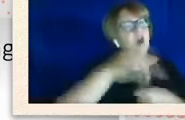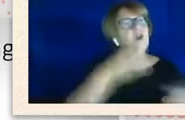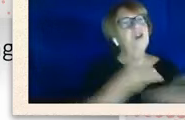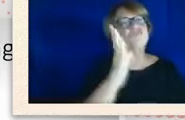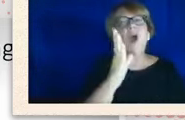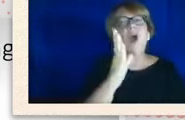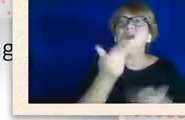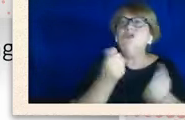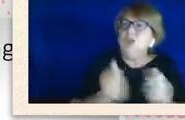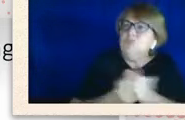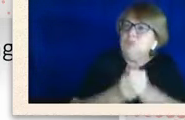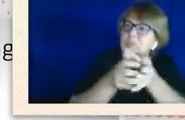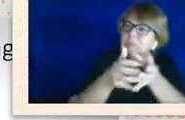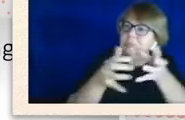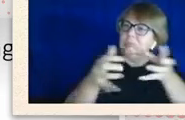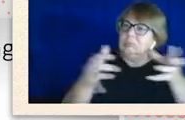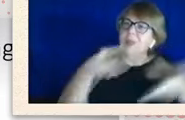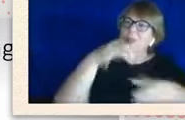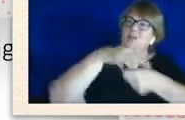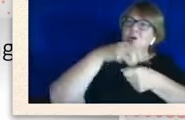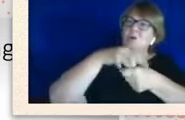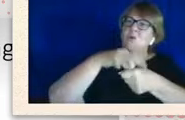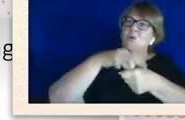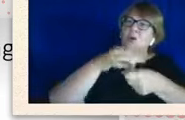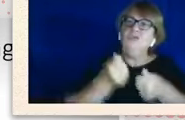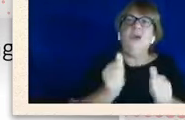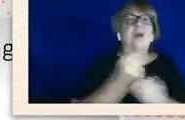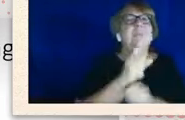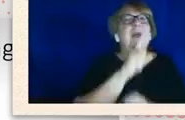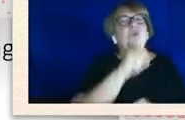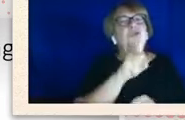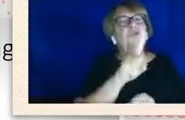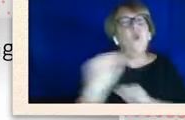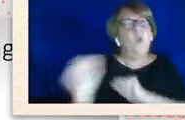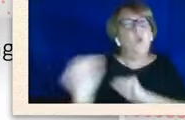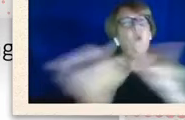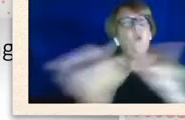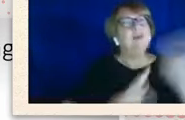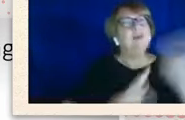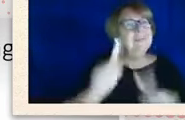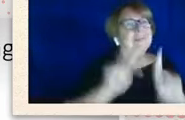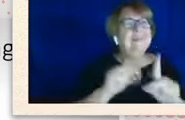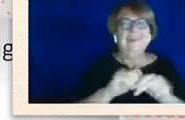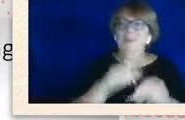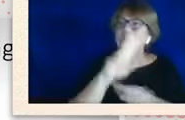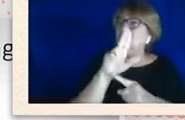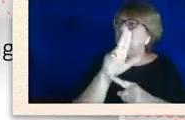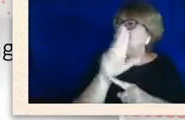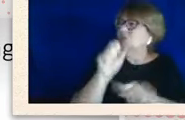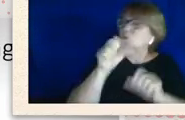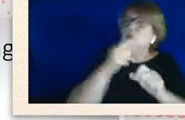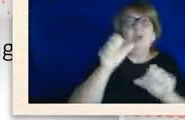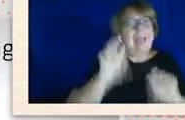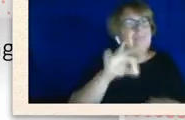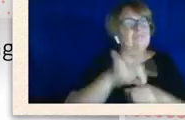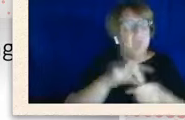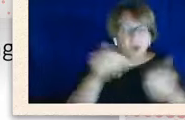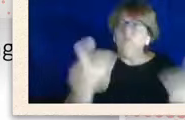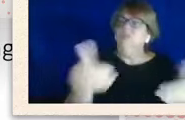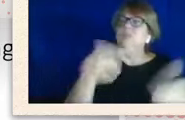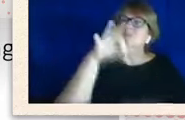voting franchise, of trying to make sure that all citizens in the country who are able to vote do vote and know how to